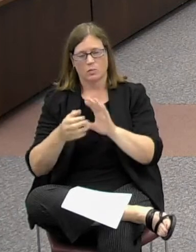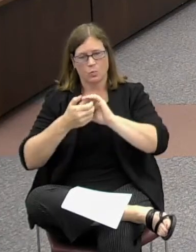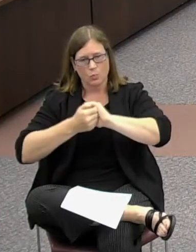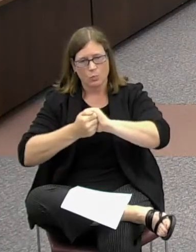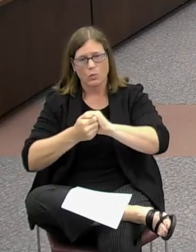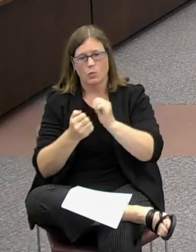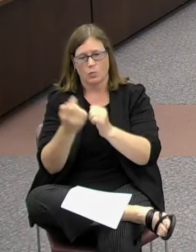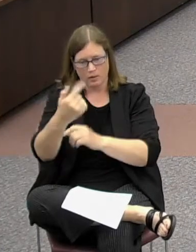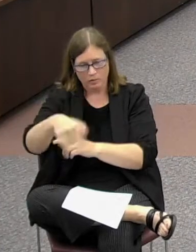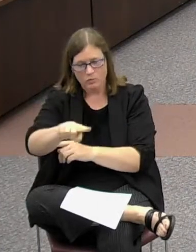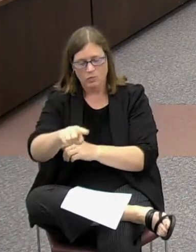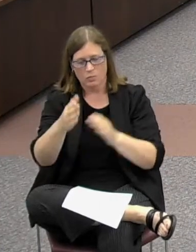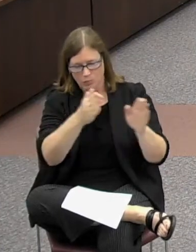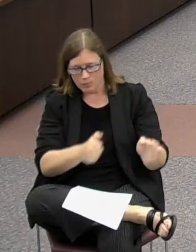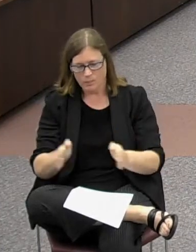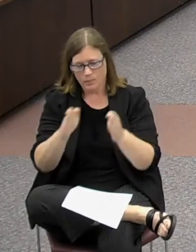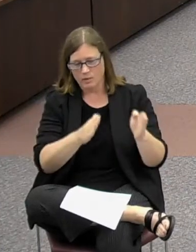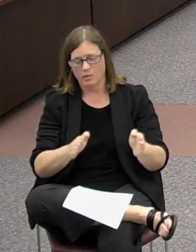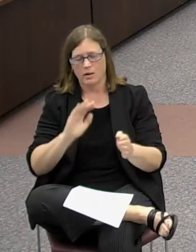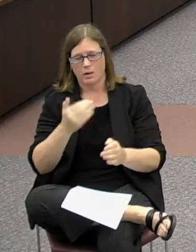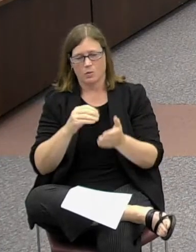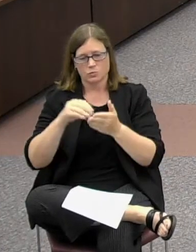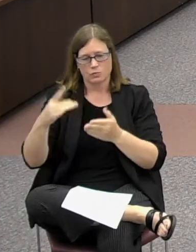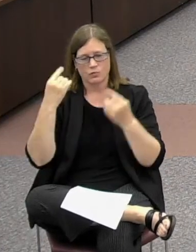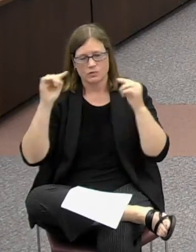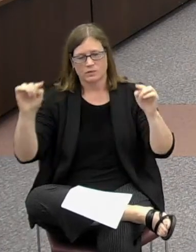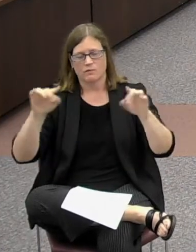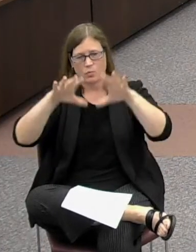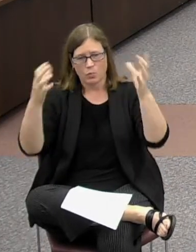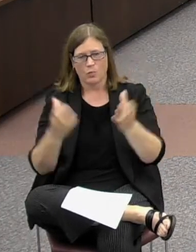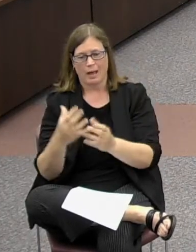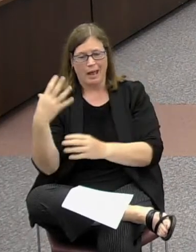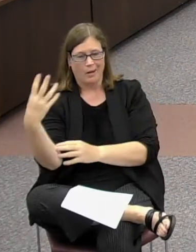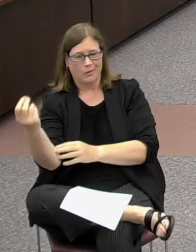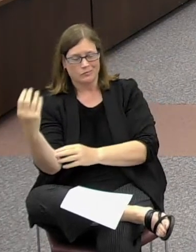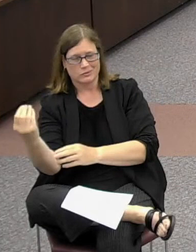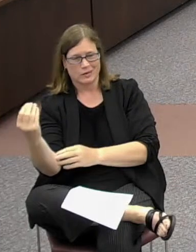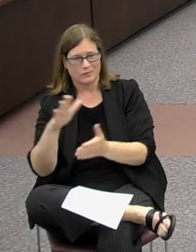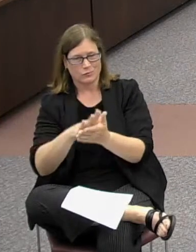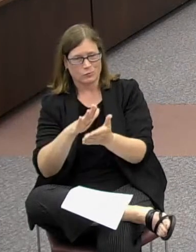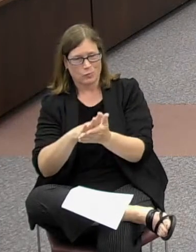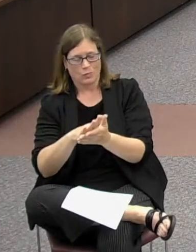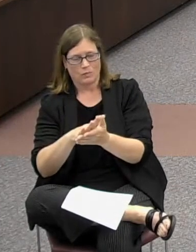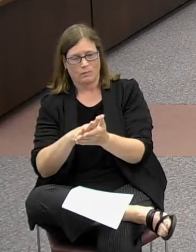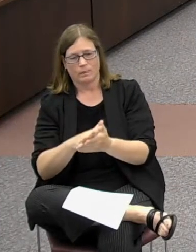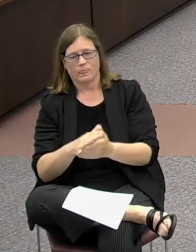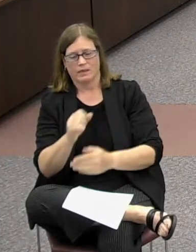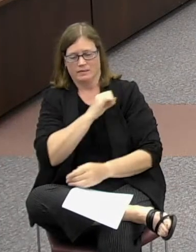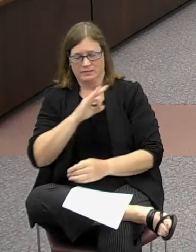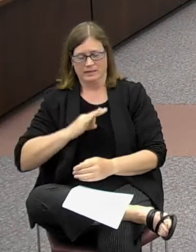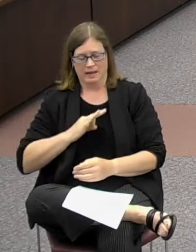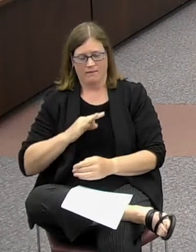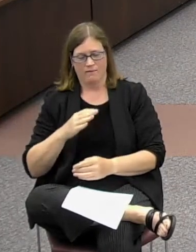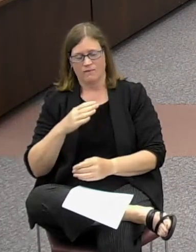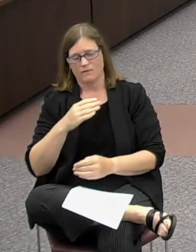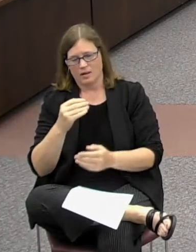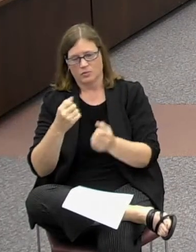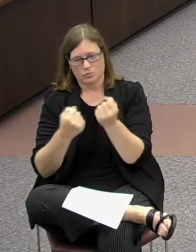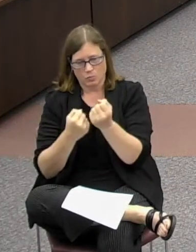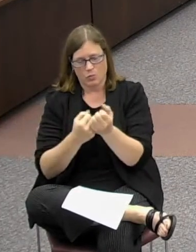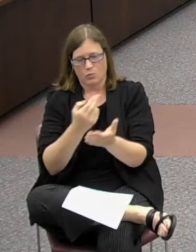to continue the work of preparing our students for success in the world outside of our walls and giving our staff the support and resources they need to make